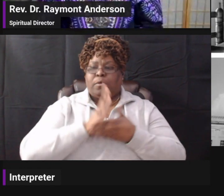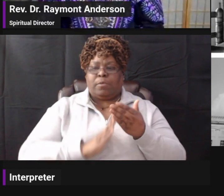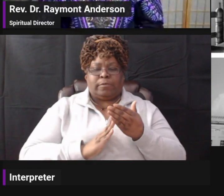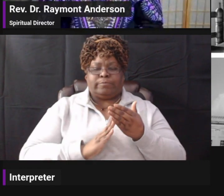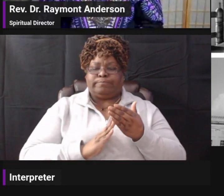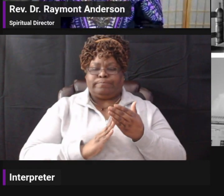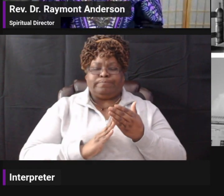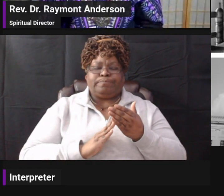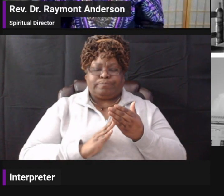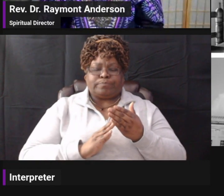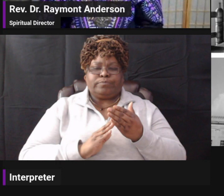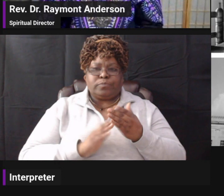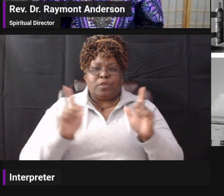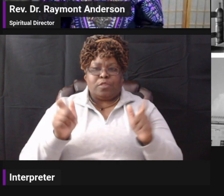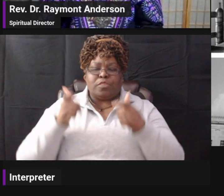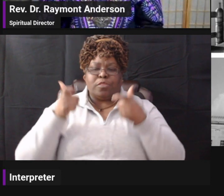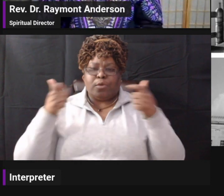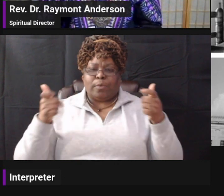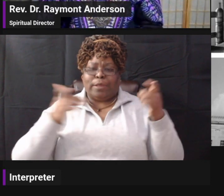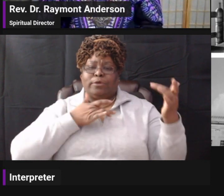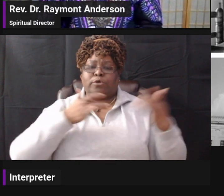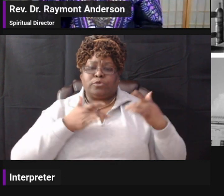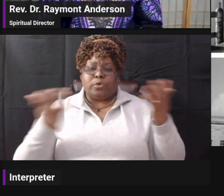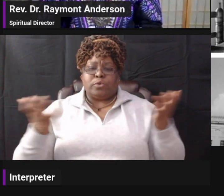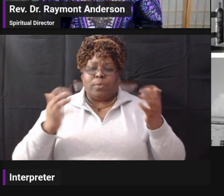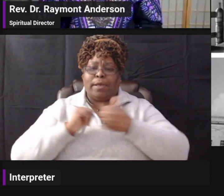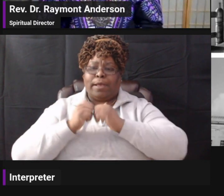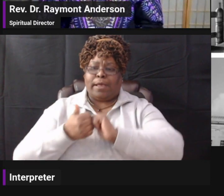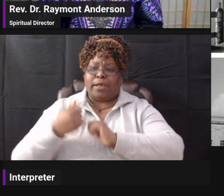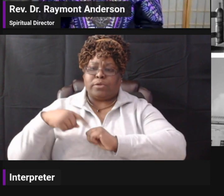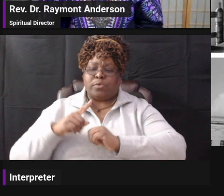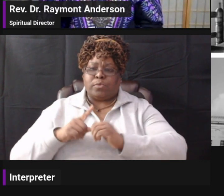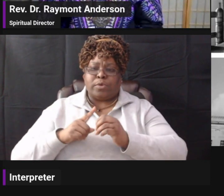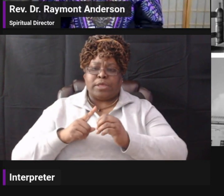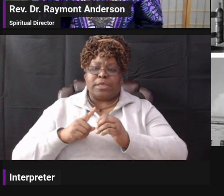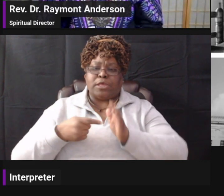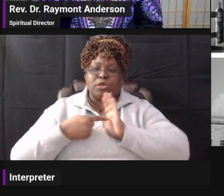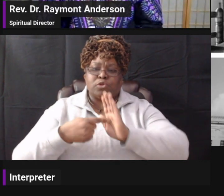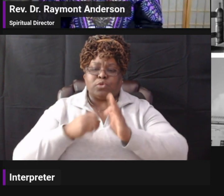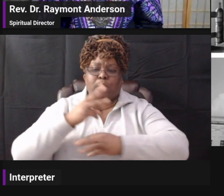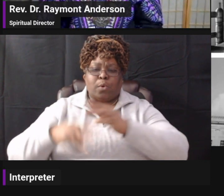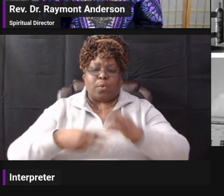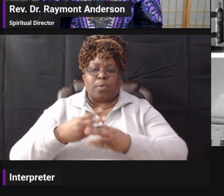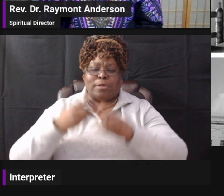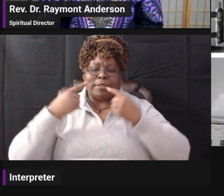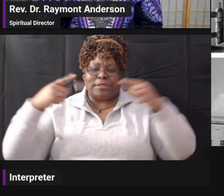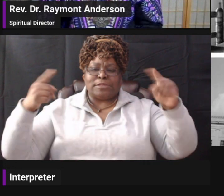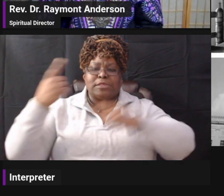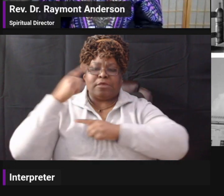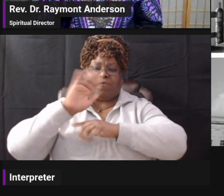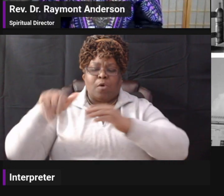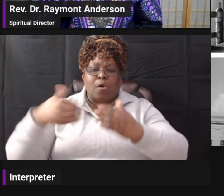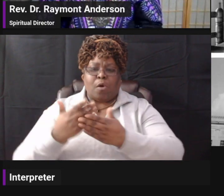that's the least of our concerns. The greater concern is, How do we manifest a world that works for all?